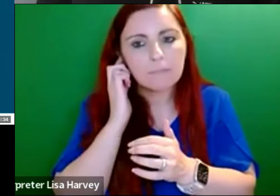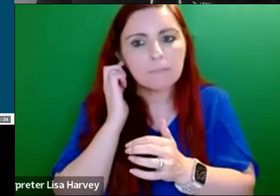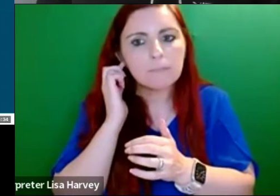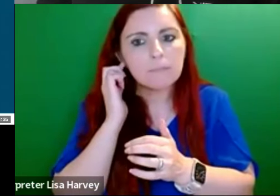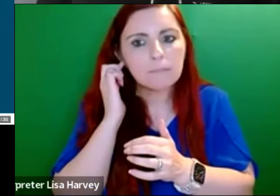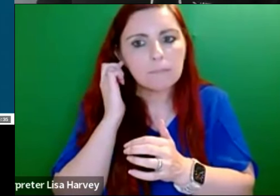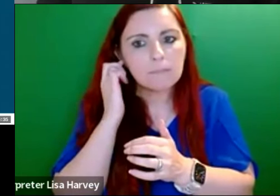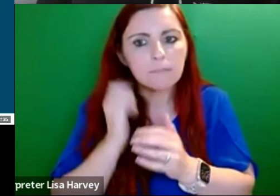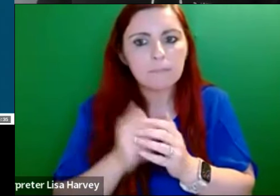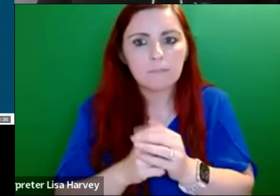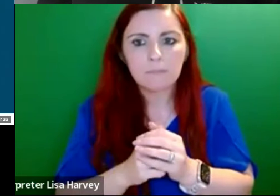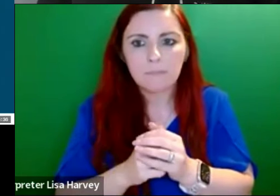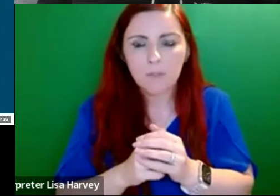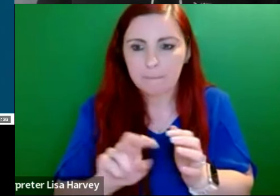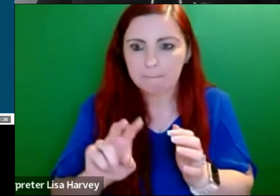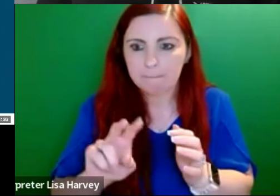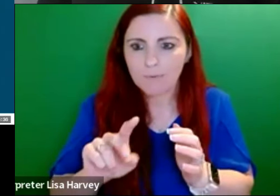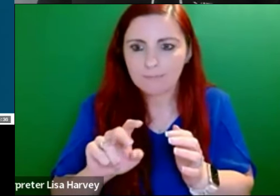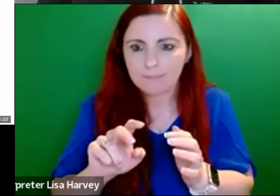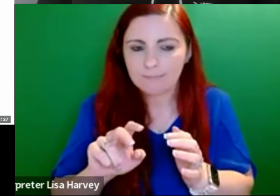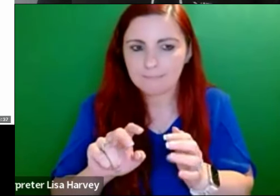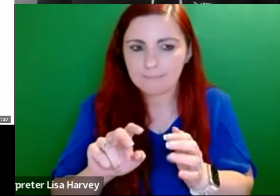So get my mouse to work here.